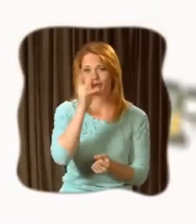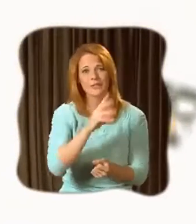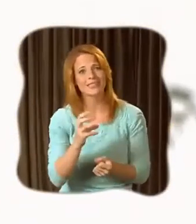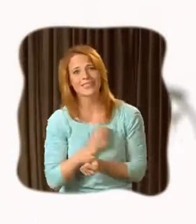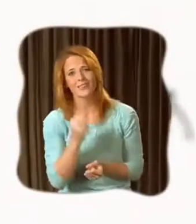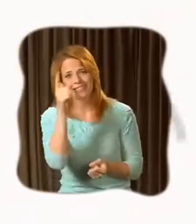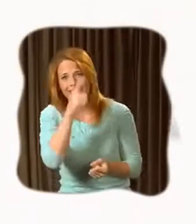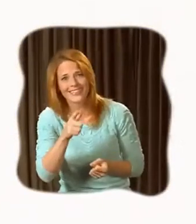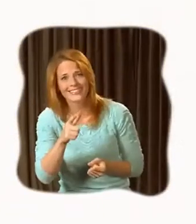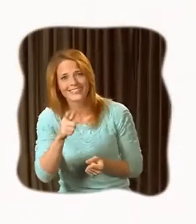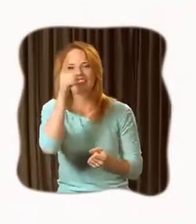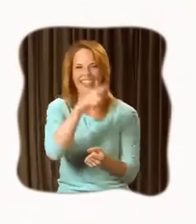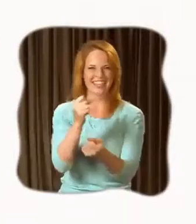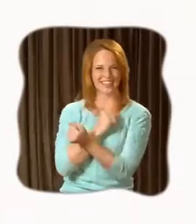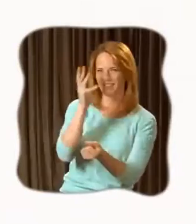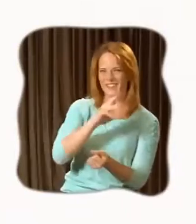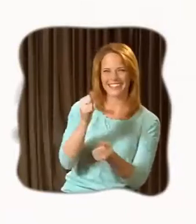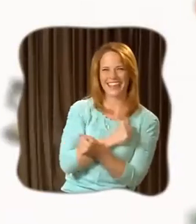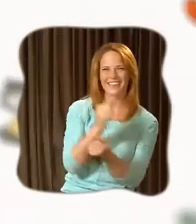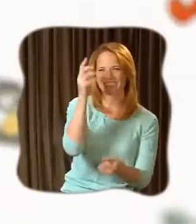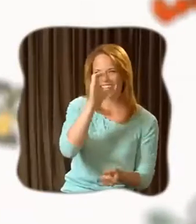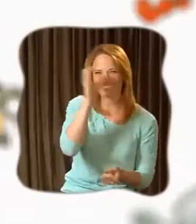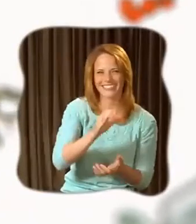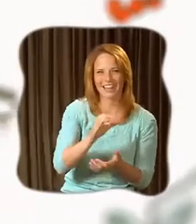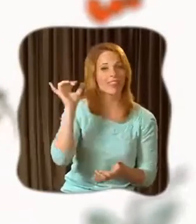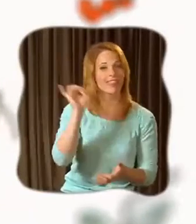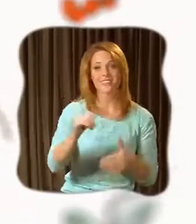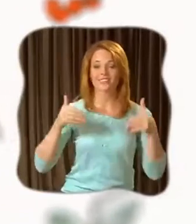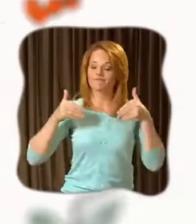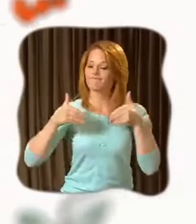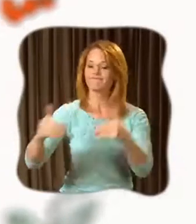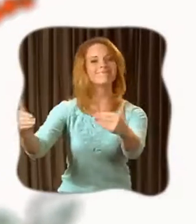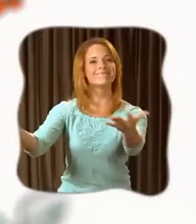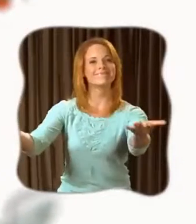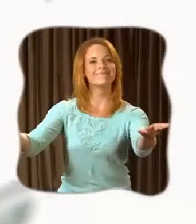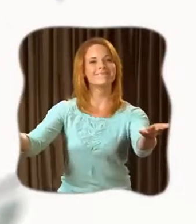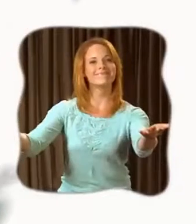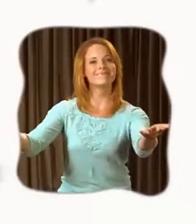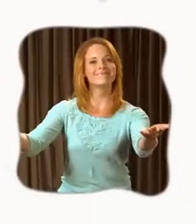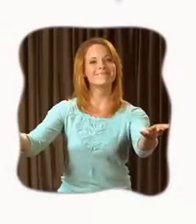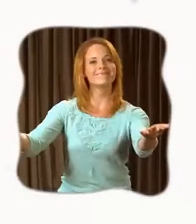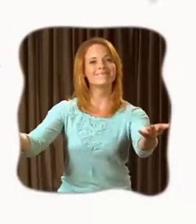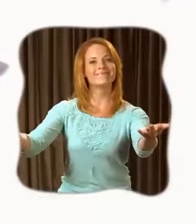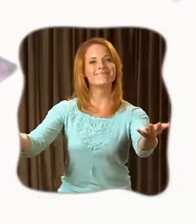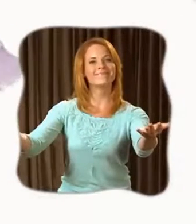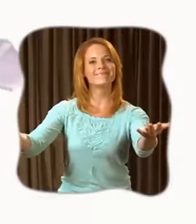Chester and Wilson and Lily. Lily and Wilson and Chester. That's the way it was.